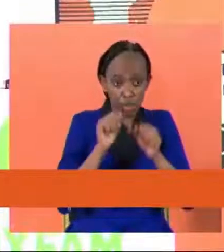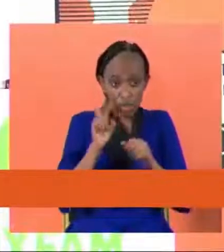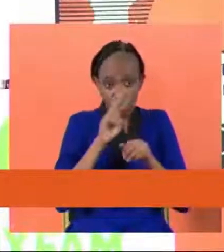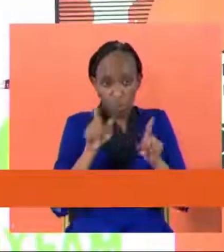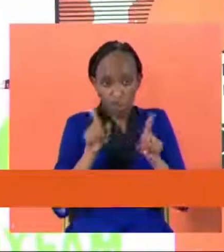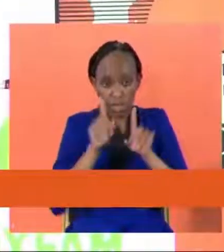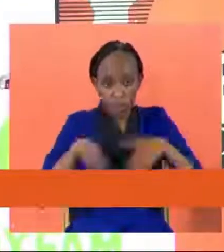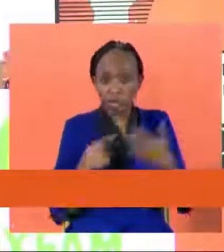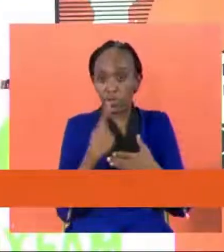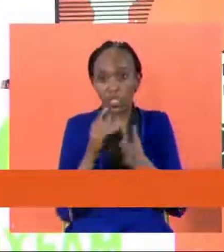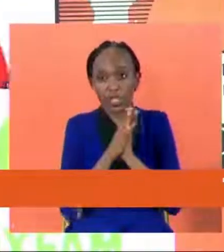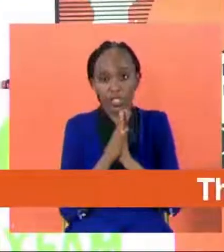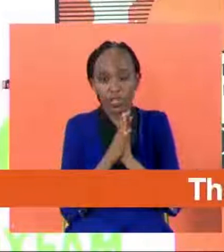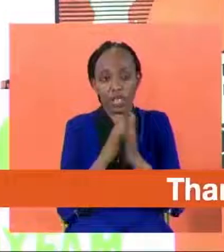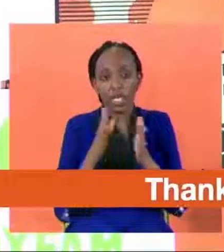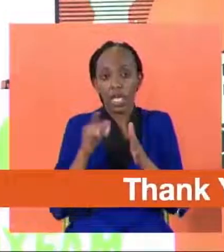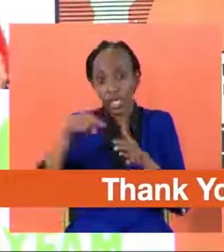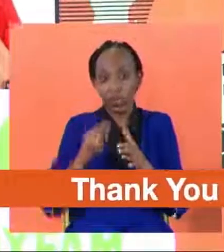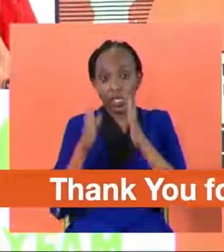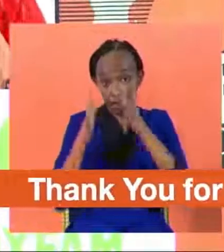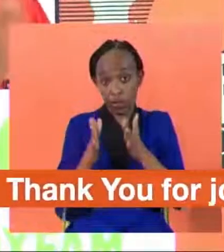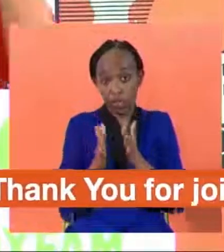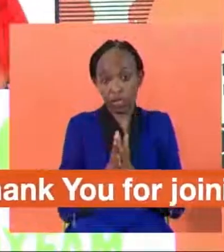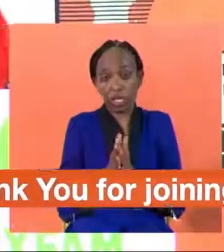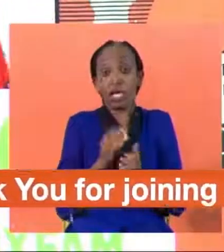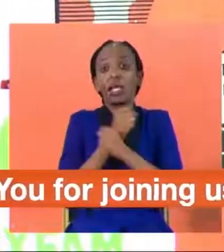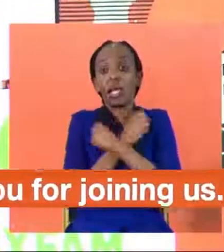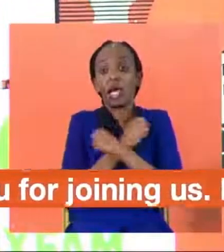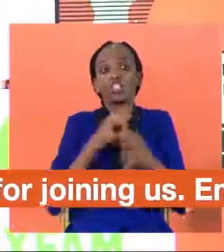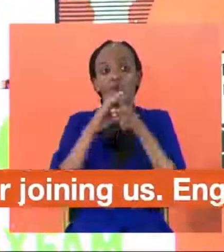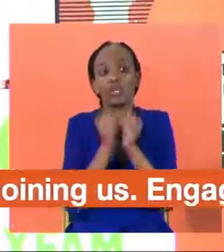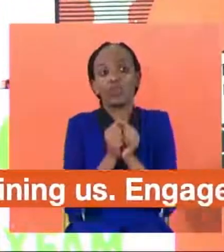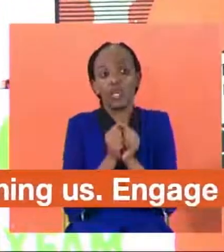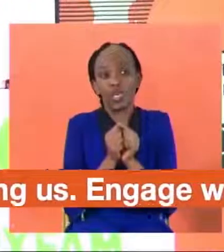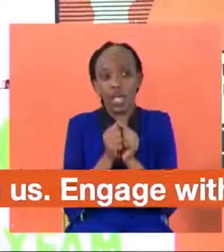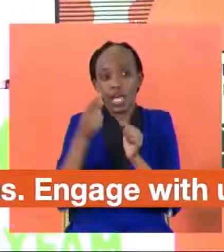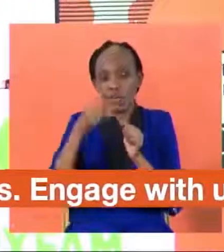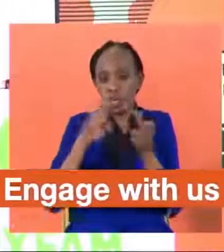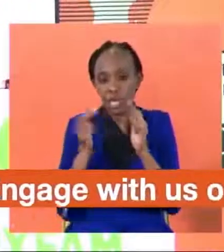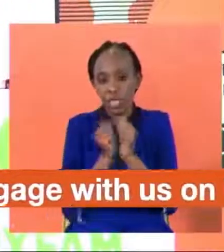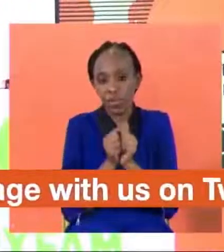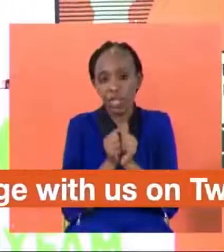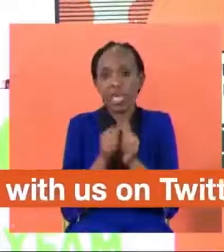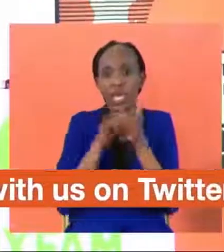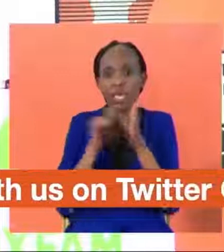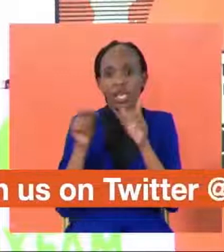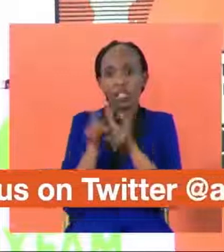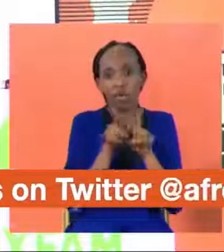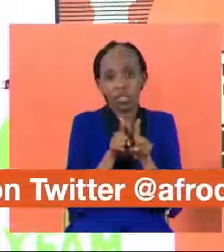how you tell the story that we as human beings like to connect with, and that we relate to, and that